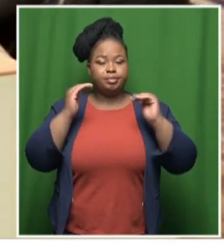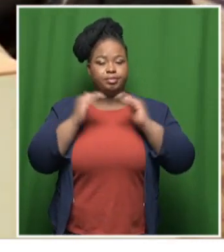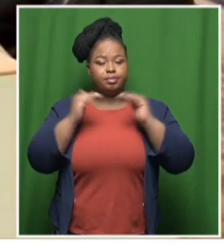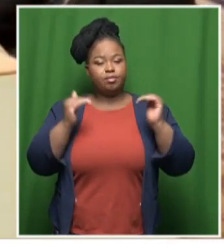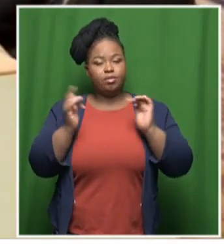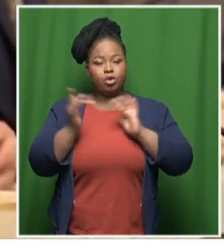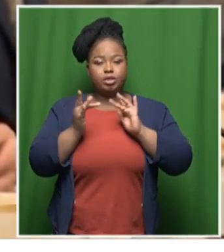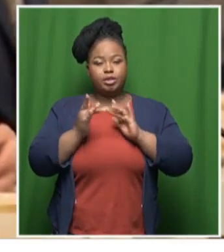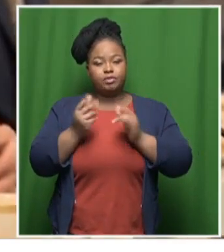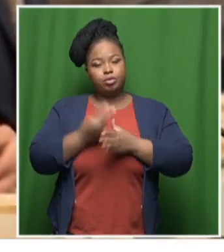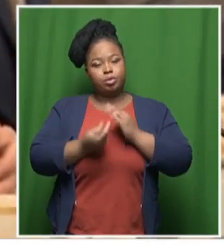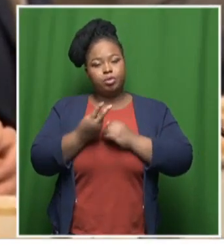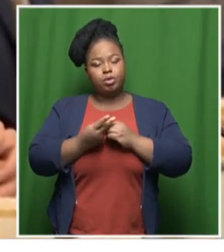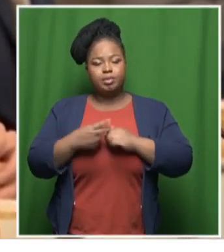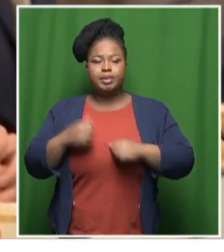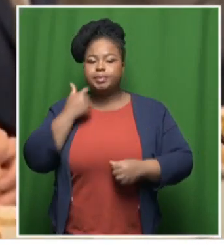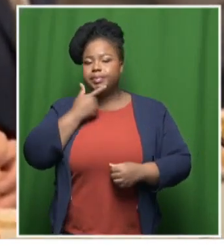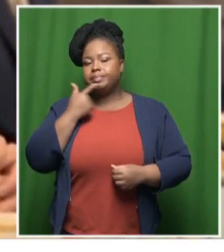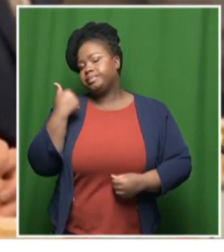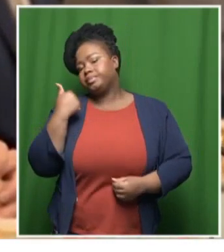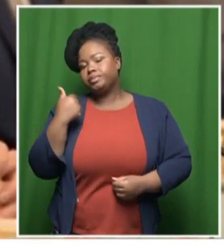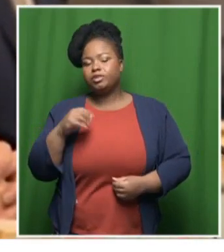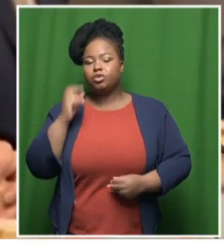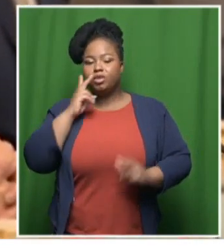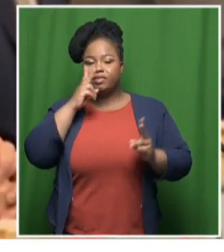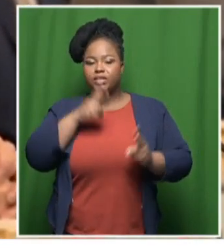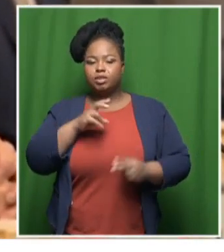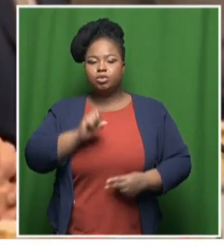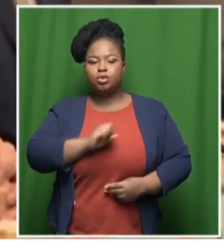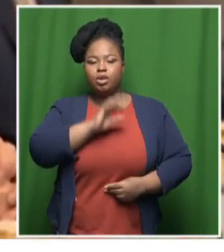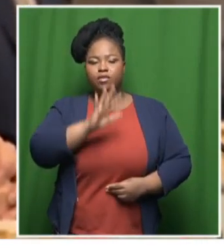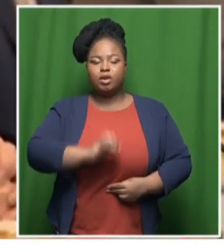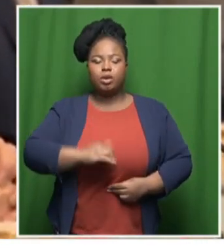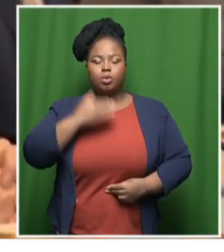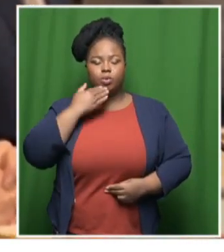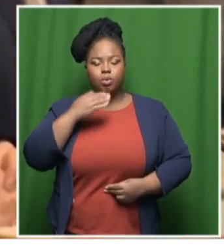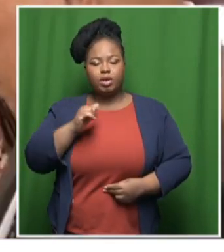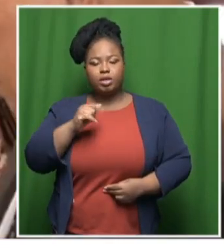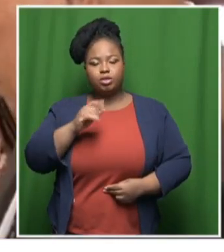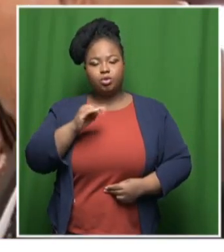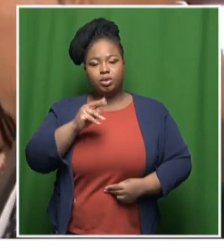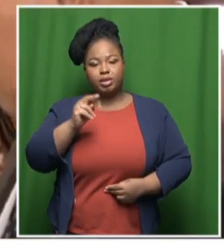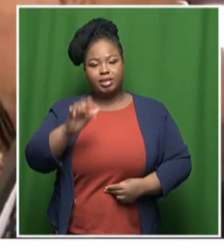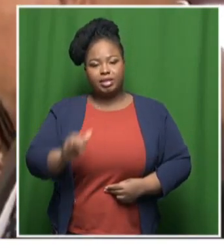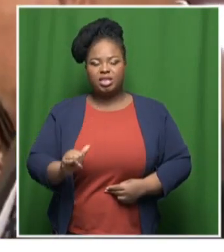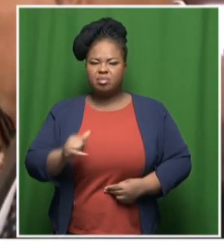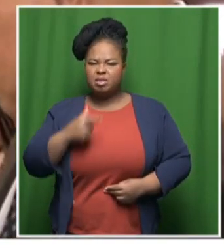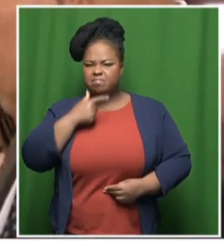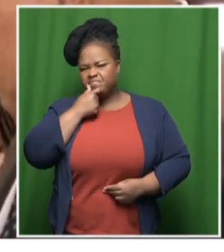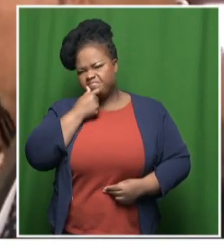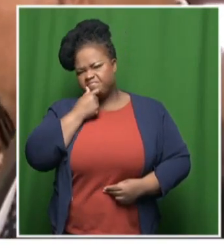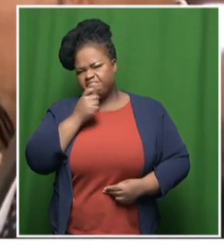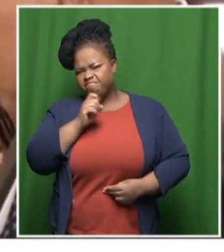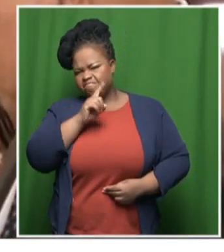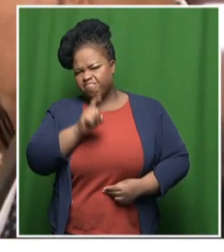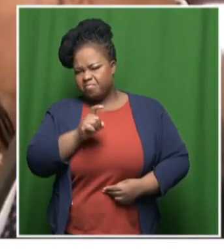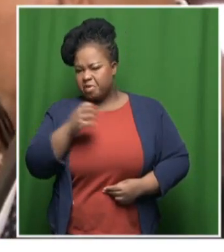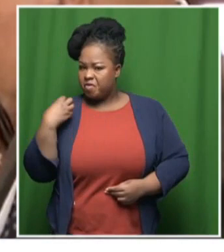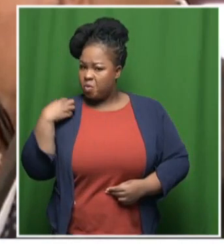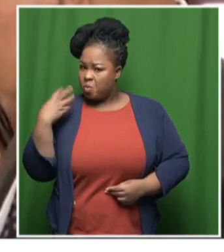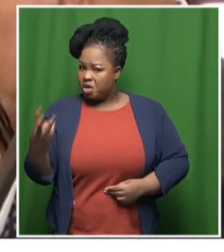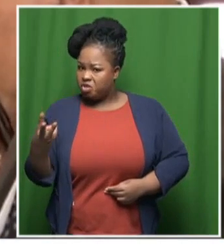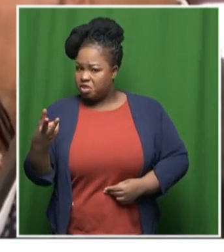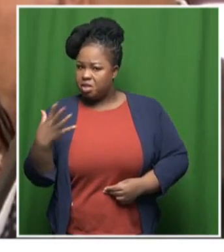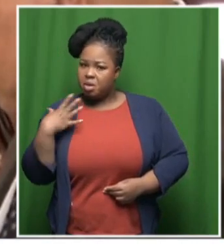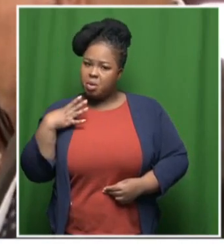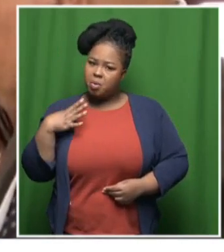the two sides, including a recent visit to South Africa by US Secretary of State Antony Blinken, questions about whether Washington is